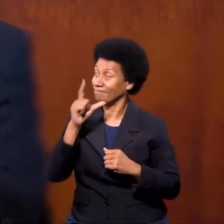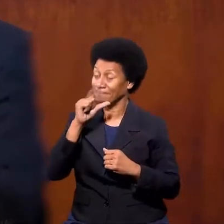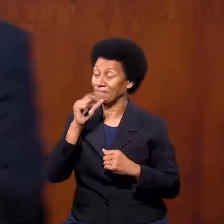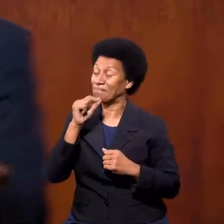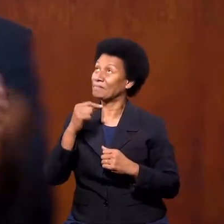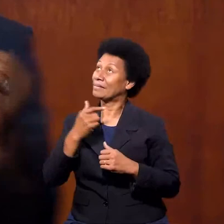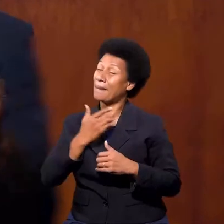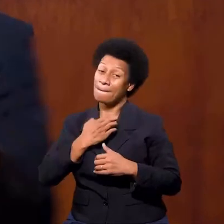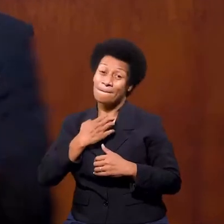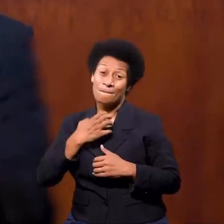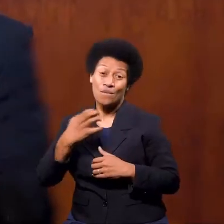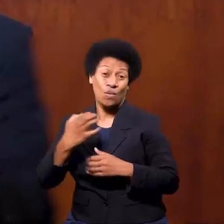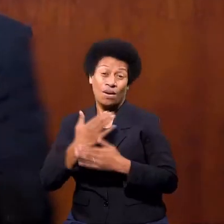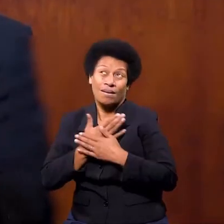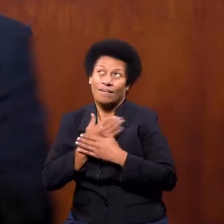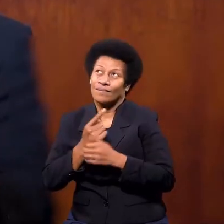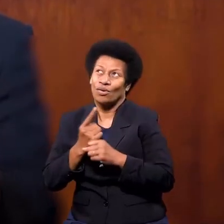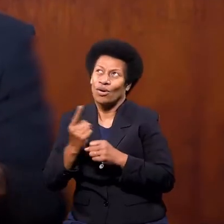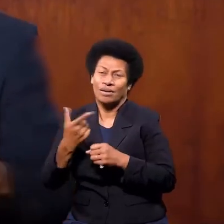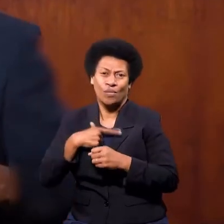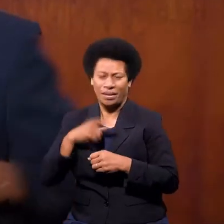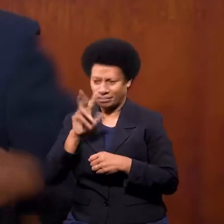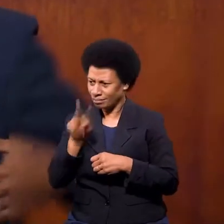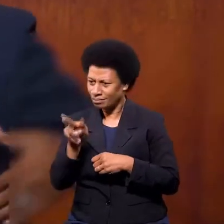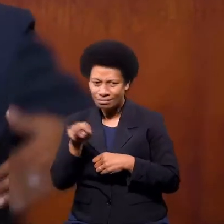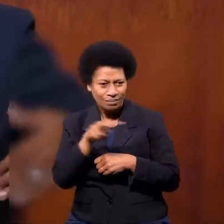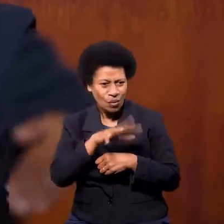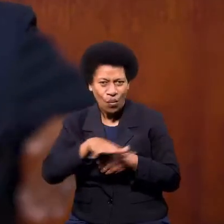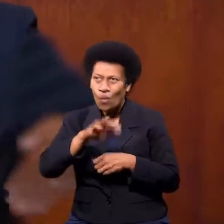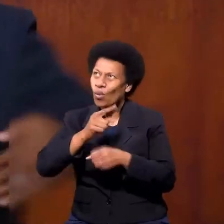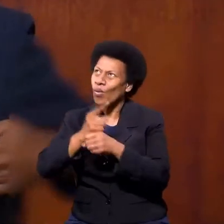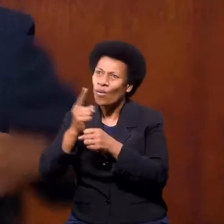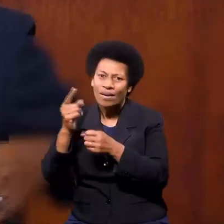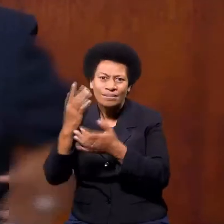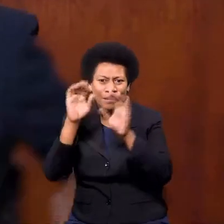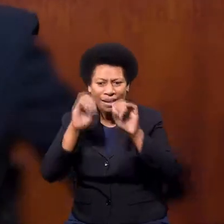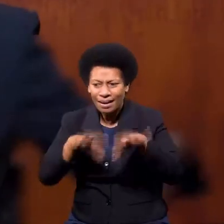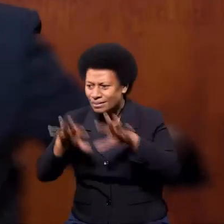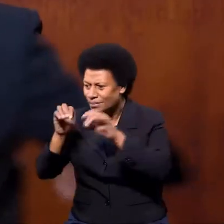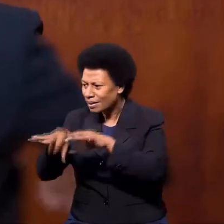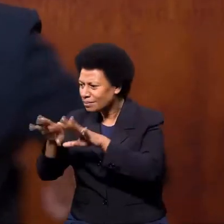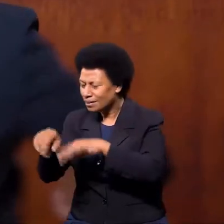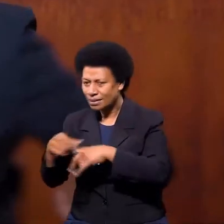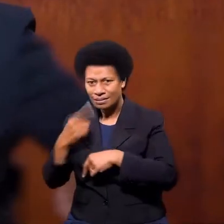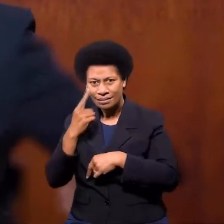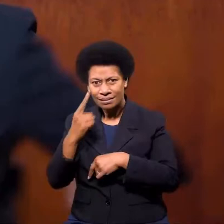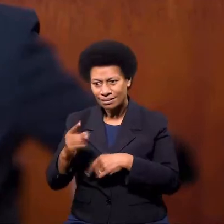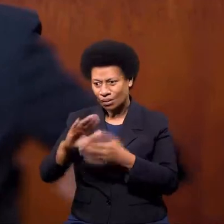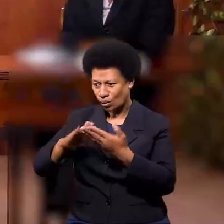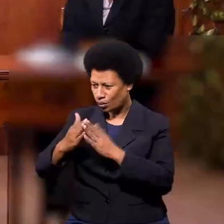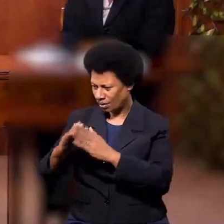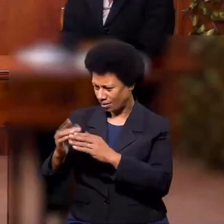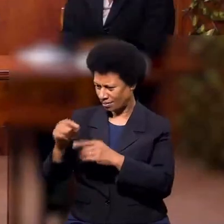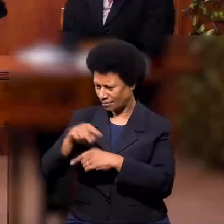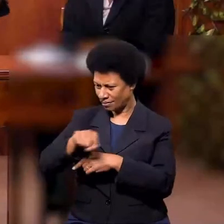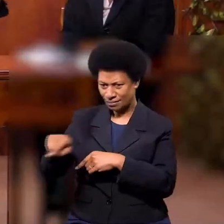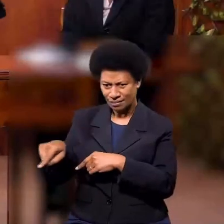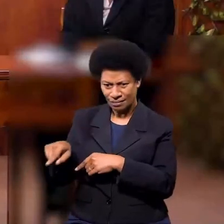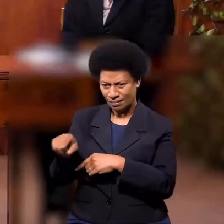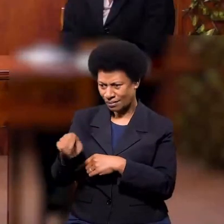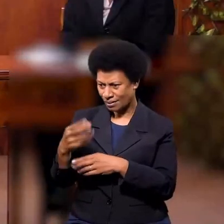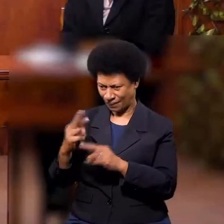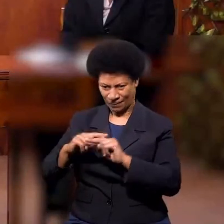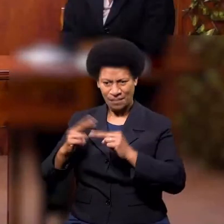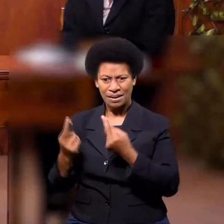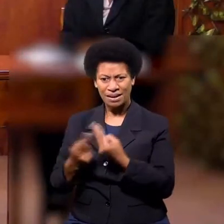that compel you to love Him more? Now I'm part of the community. Mm-hmm. I'm related to these ladies that